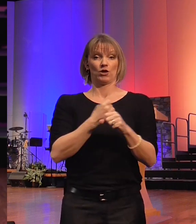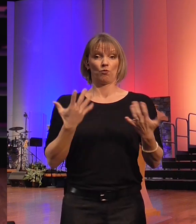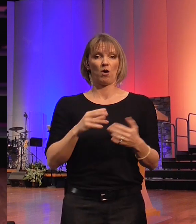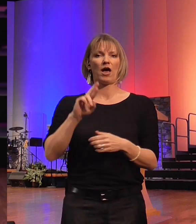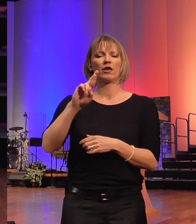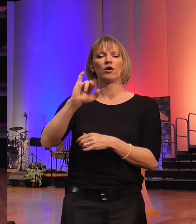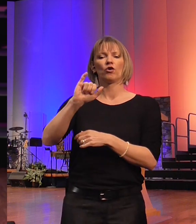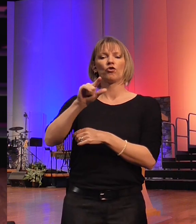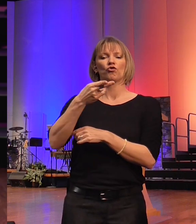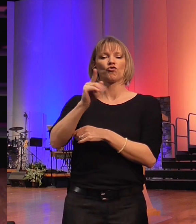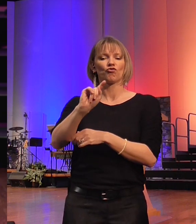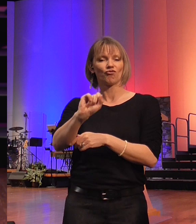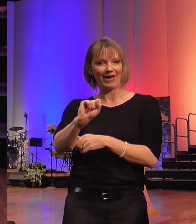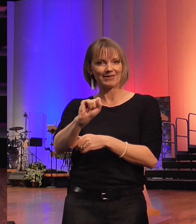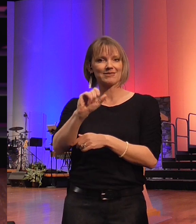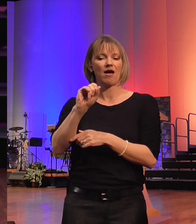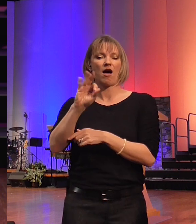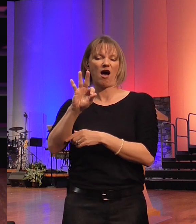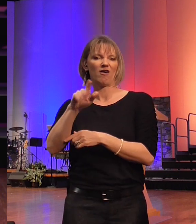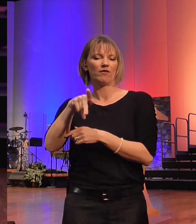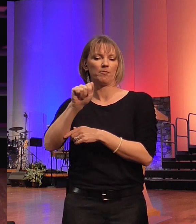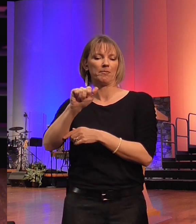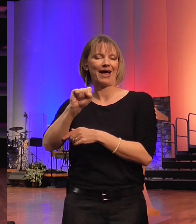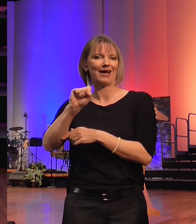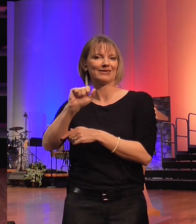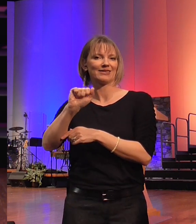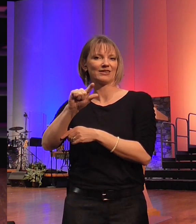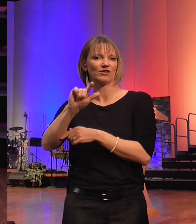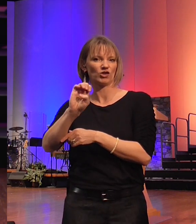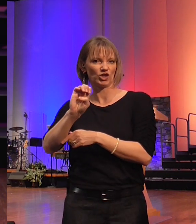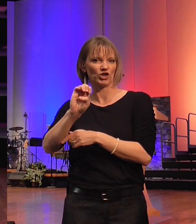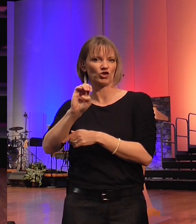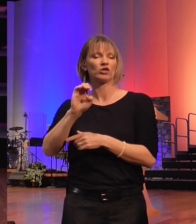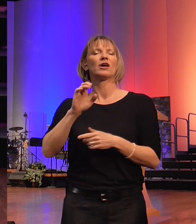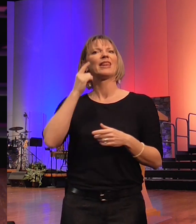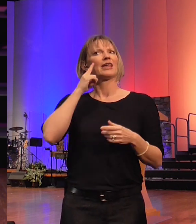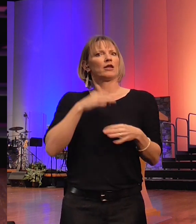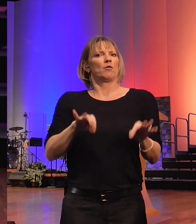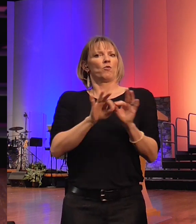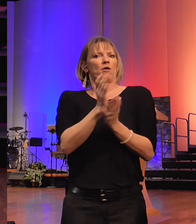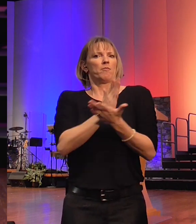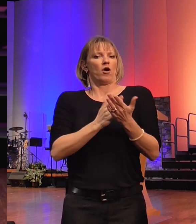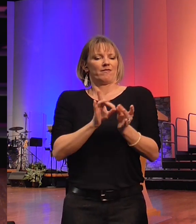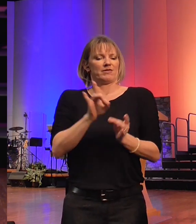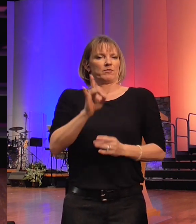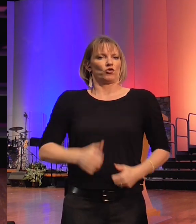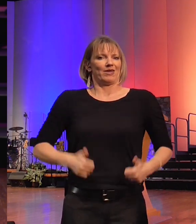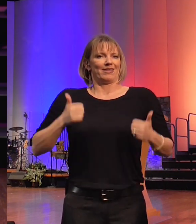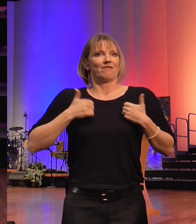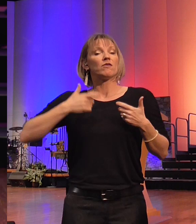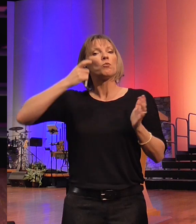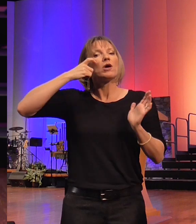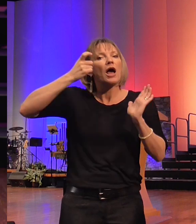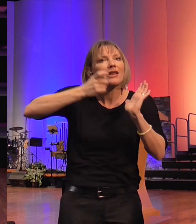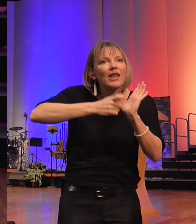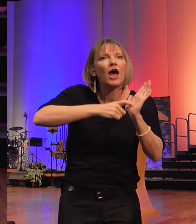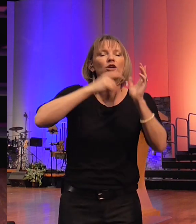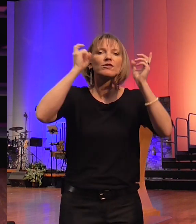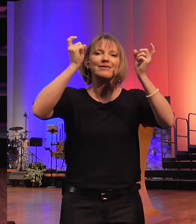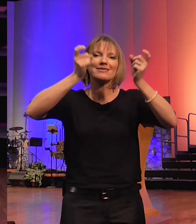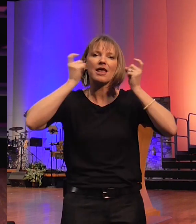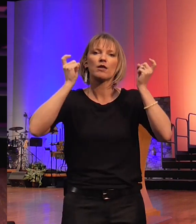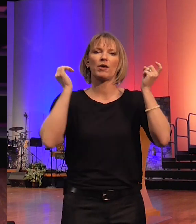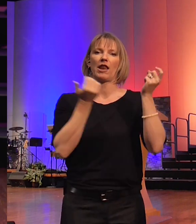Passage. And I think that rites of passage is such an important part of spiritual living, to acknowledge and to celebrate